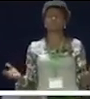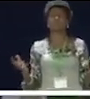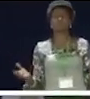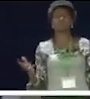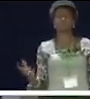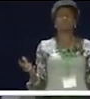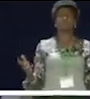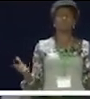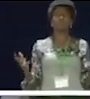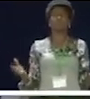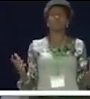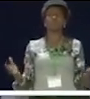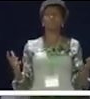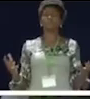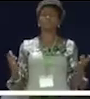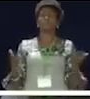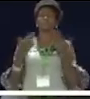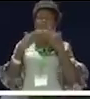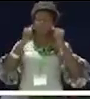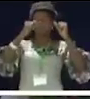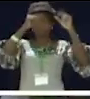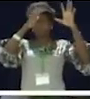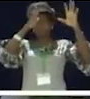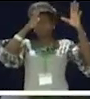Thank you, Father.